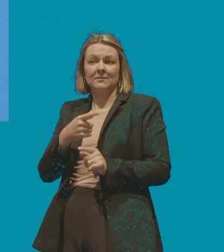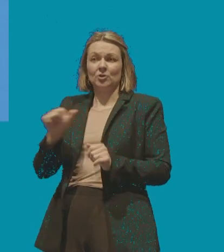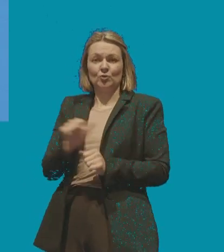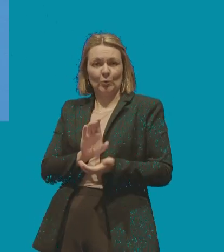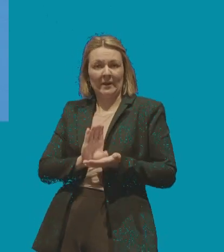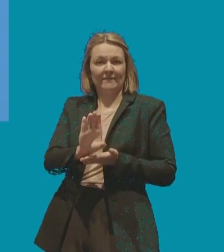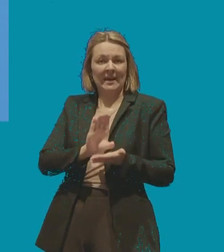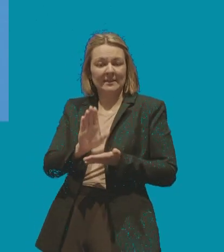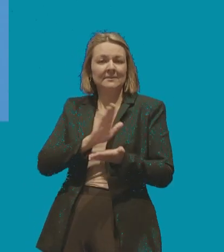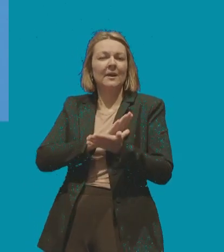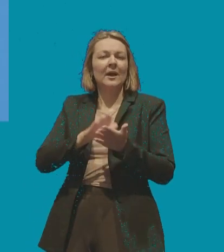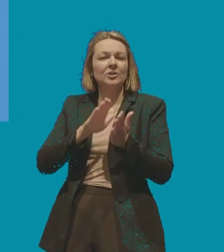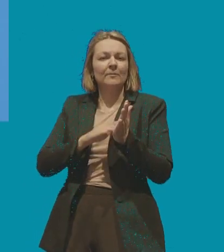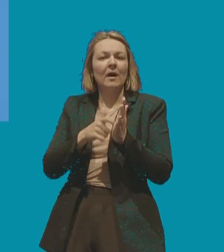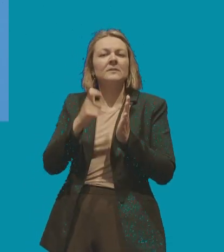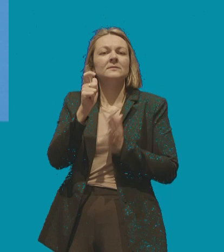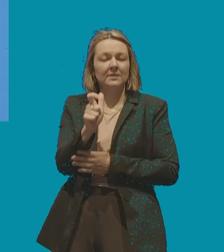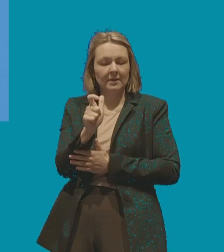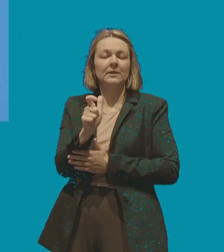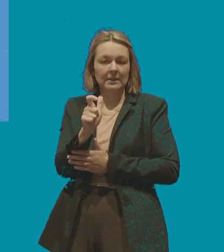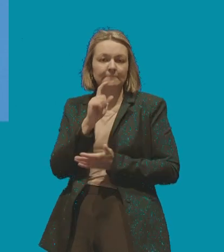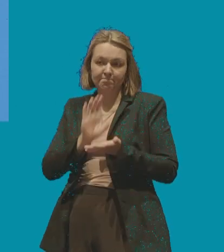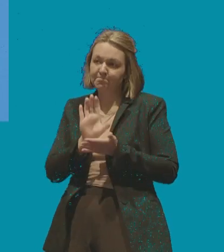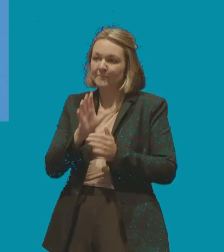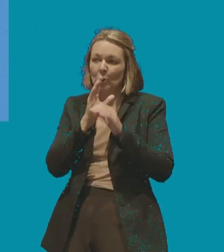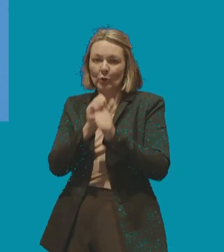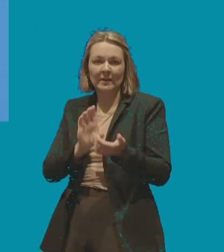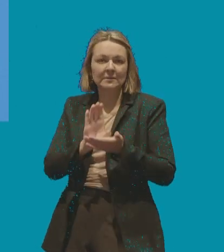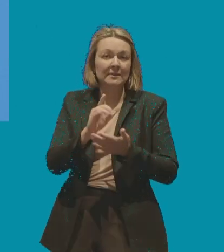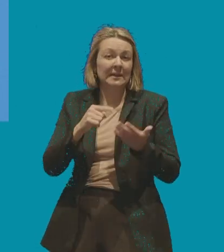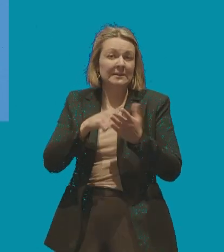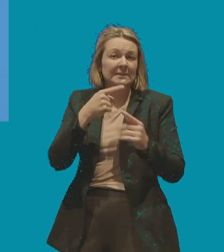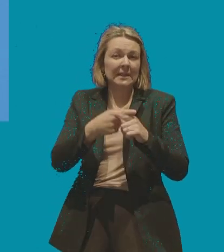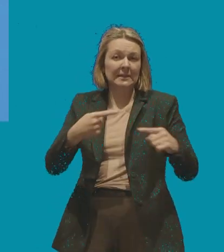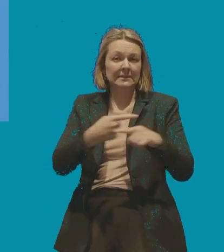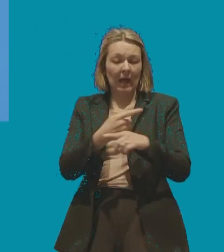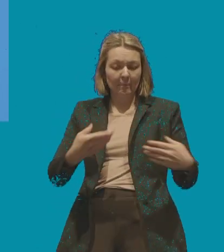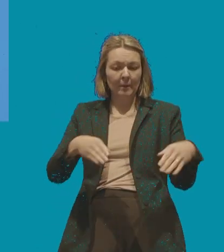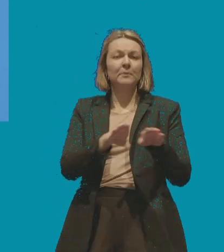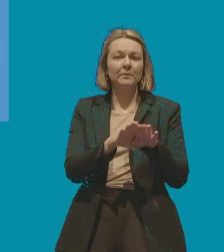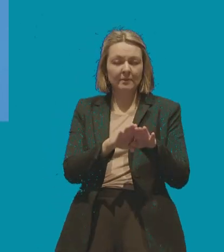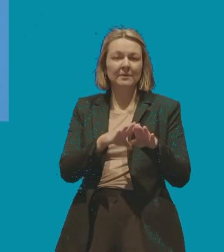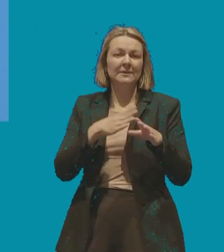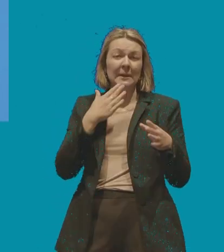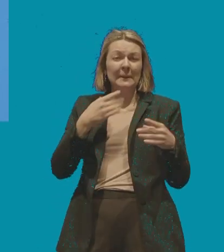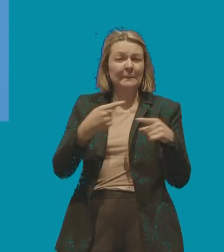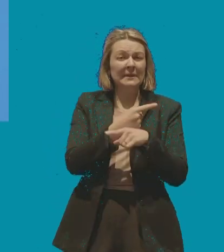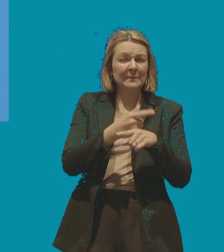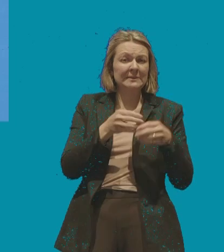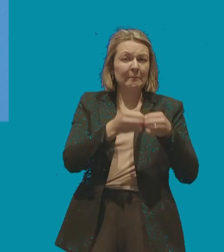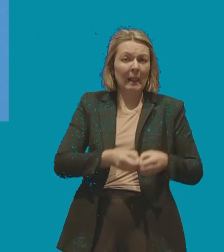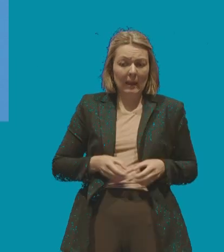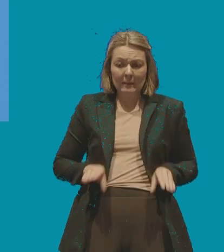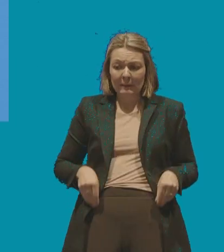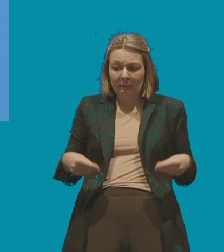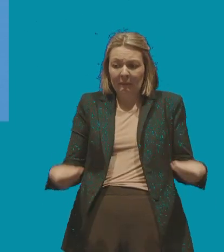in HMRC. They've made a commitment to invest in HMRC, to close the tax gap, to collect the missing billions, to get tough on the tax